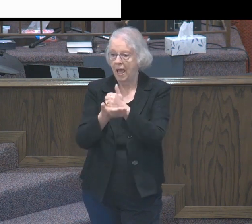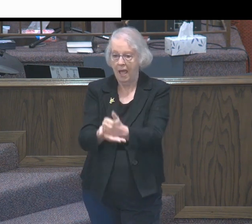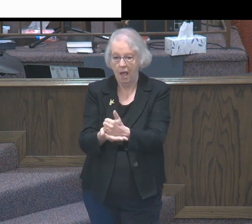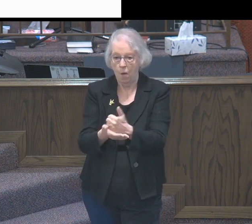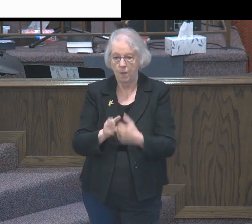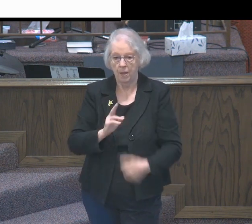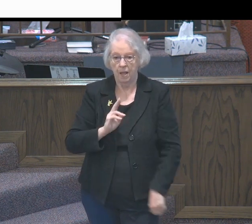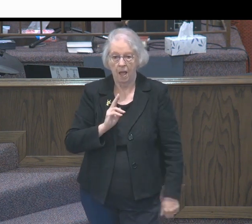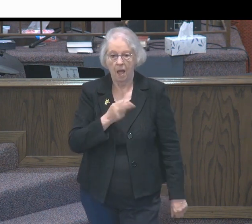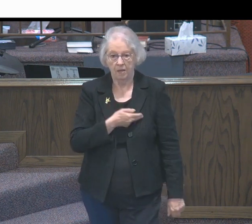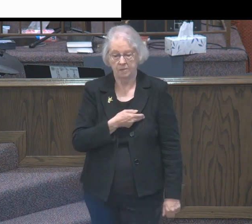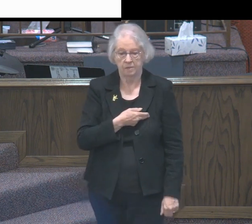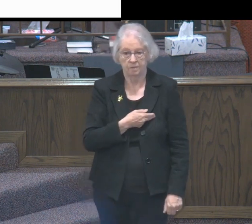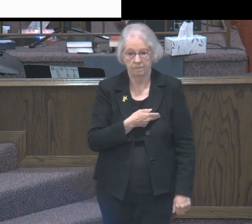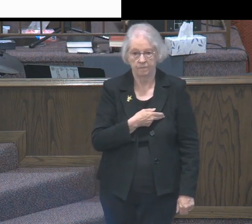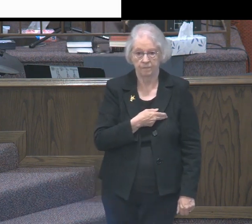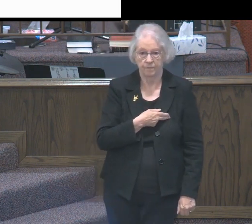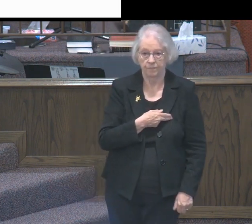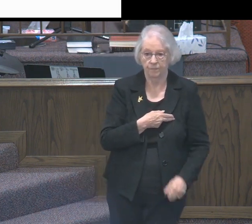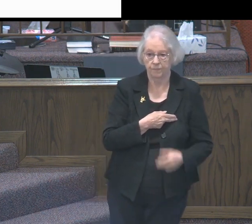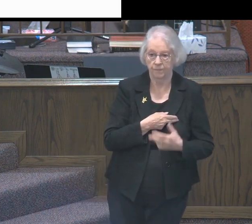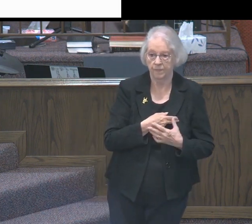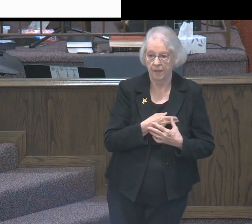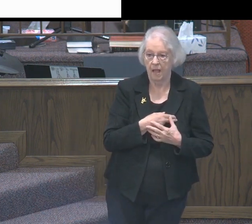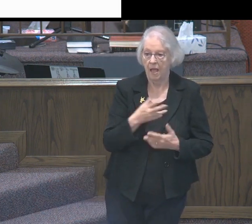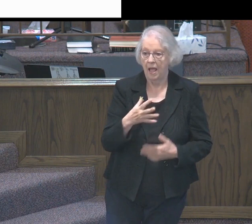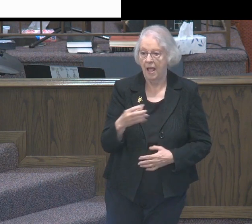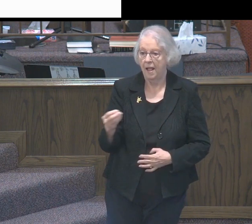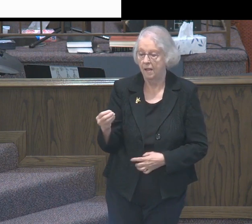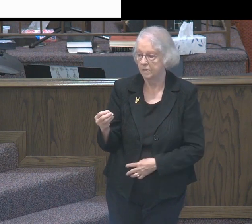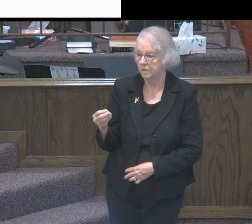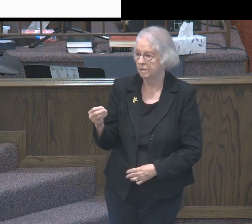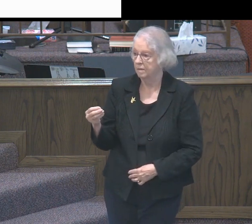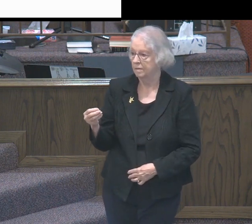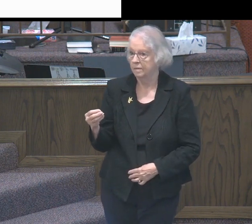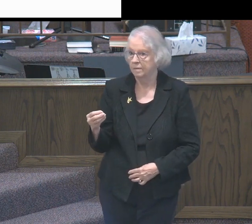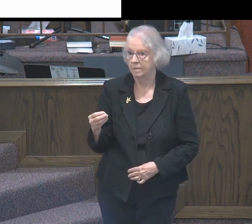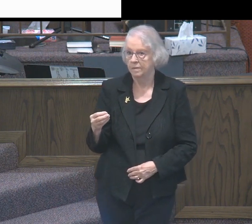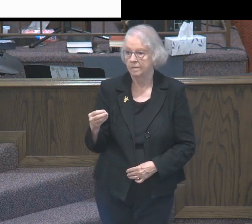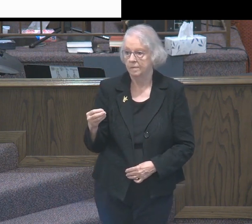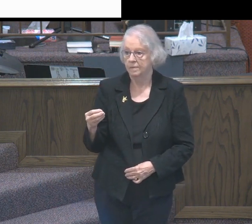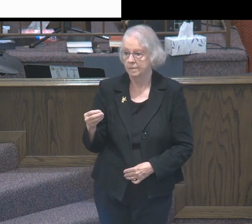does not satisfy the demands of the law.